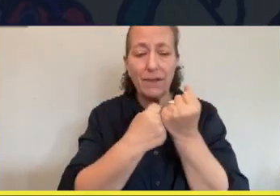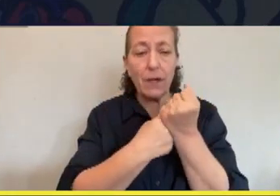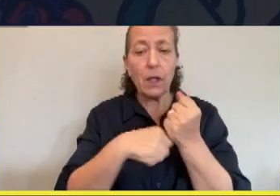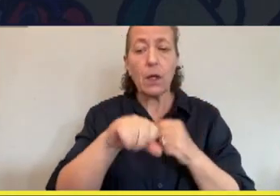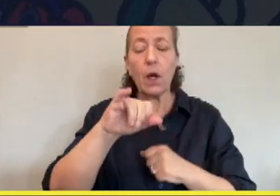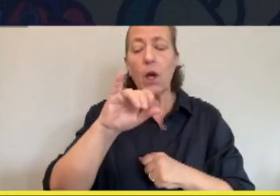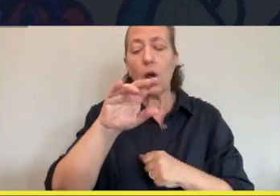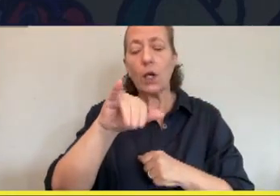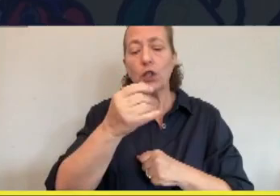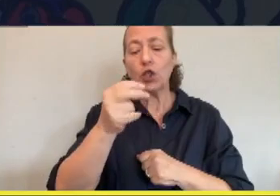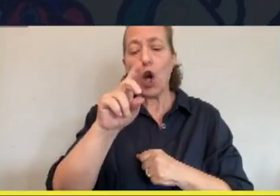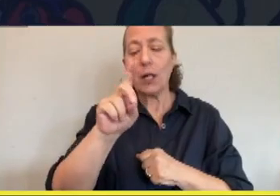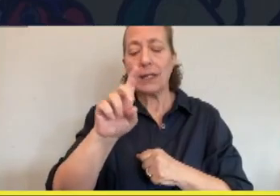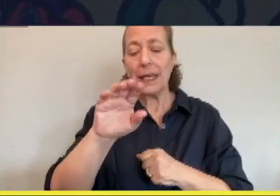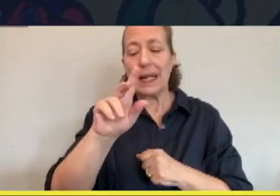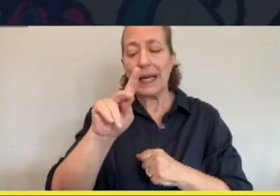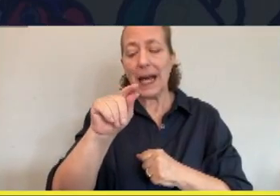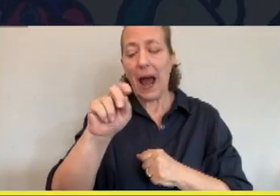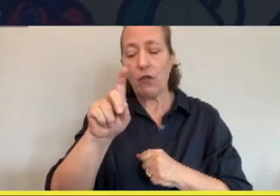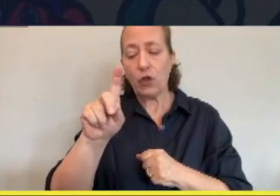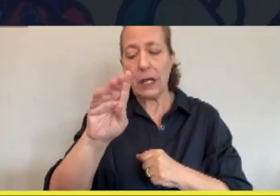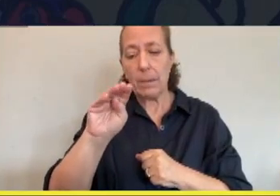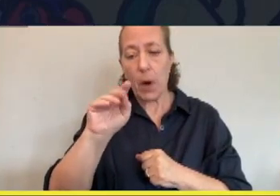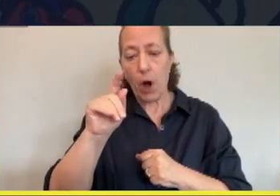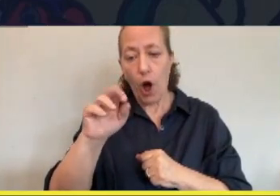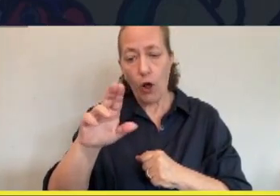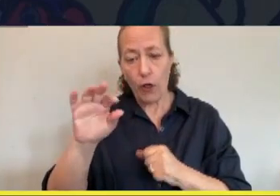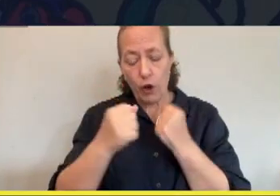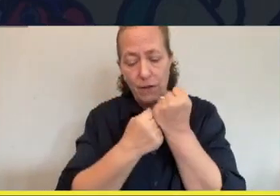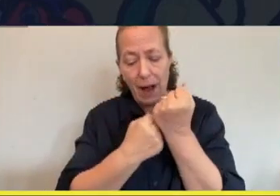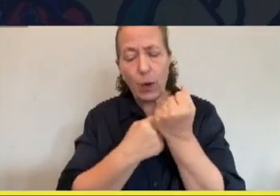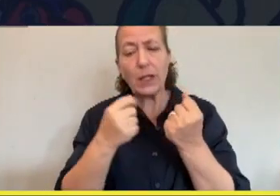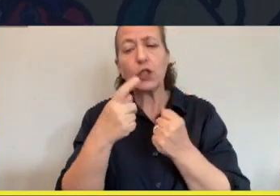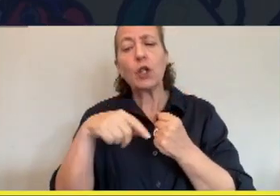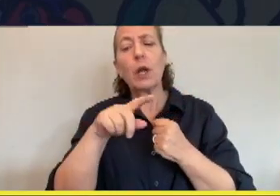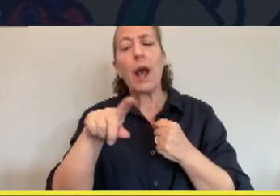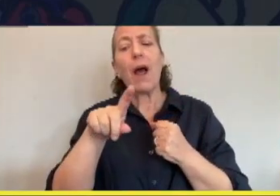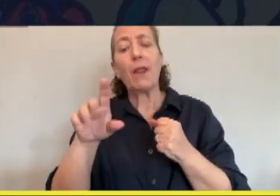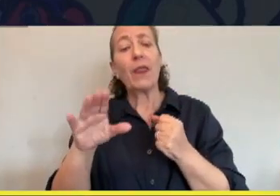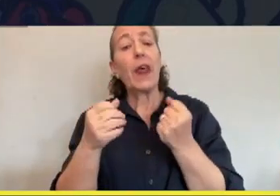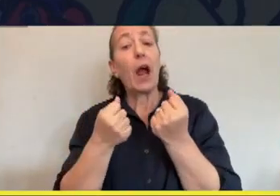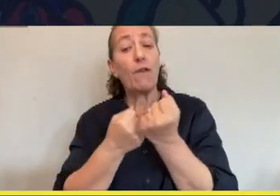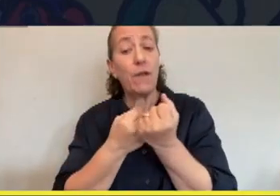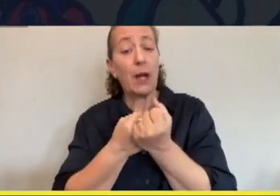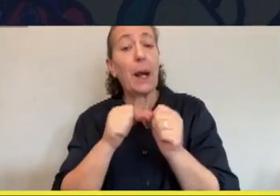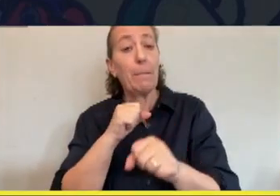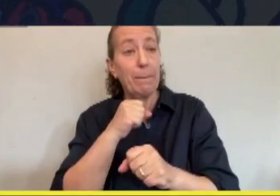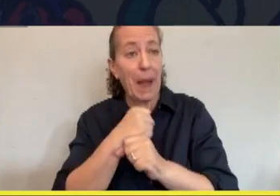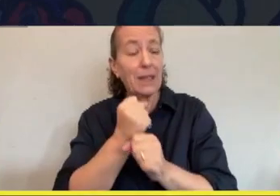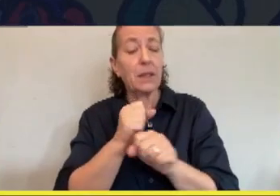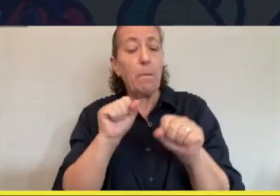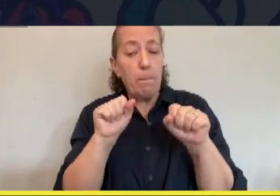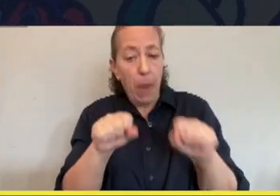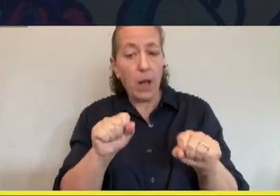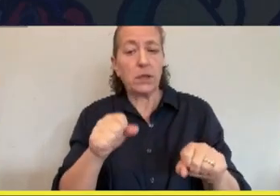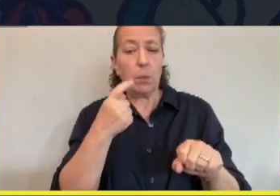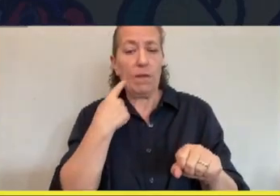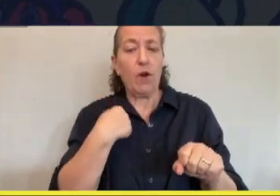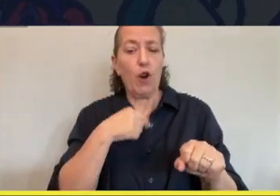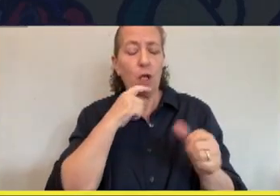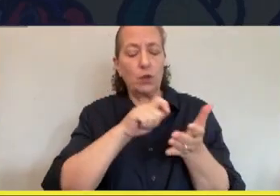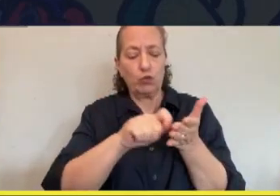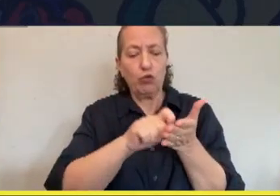MacArthur Foundation. They've supported the issue, and their funding makes it possible for us to make all of the articles in the issue available at